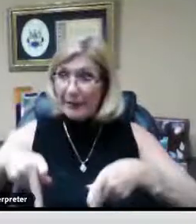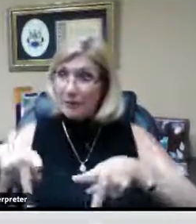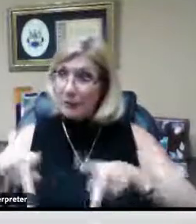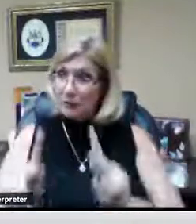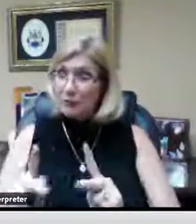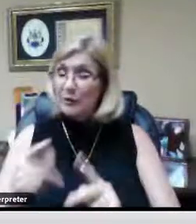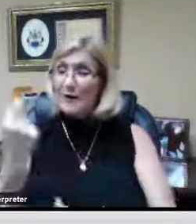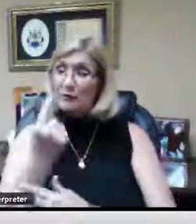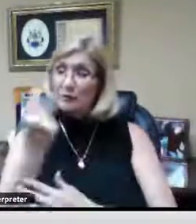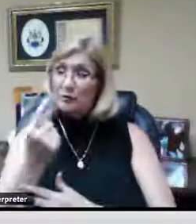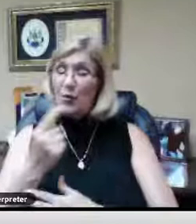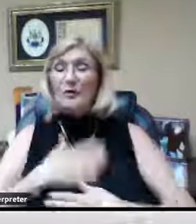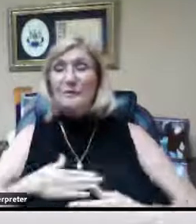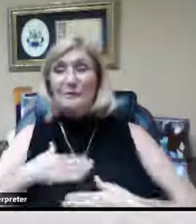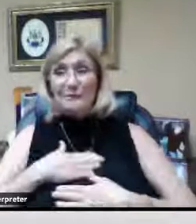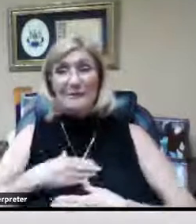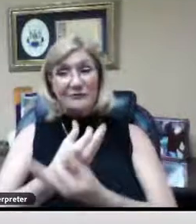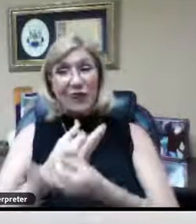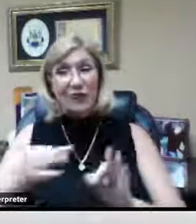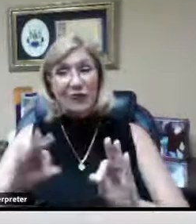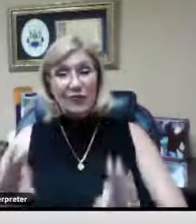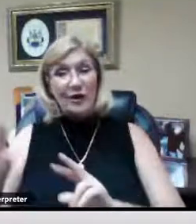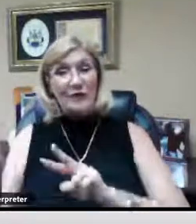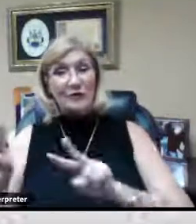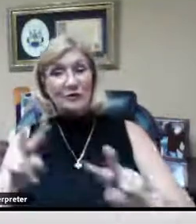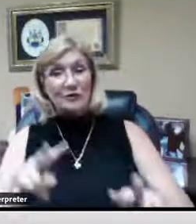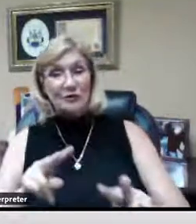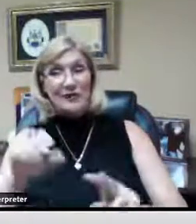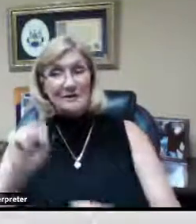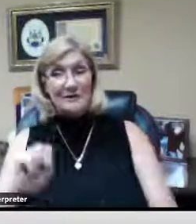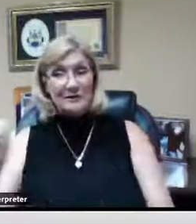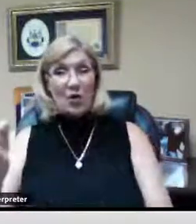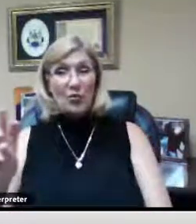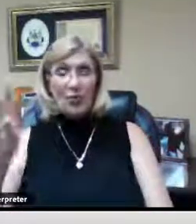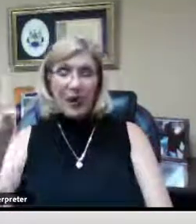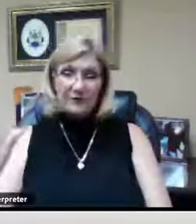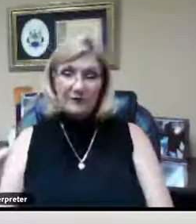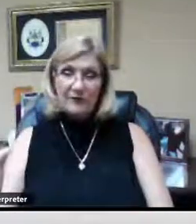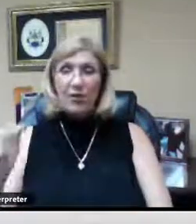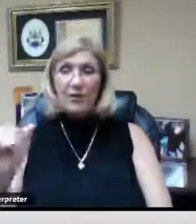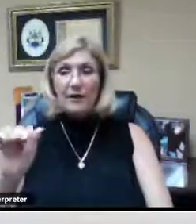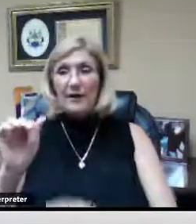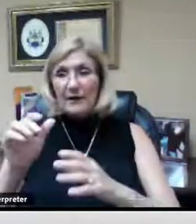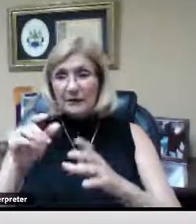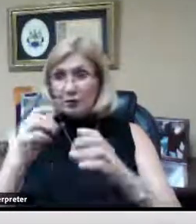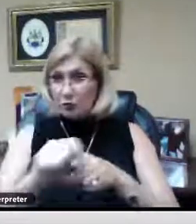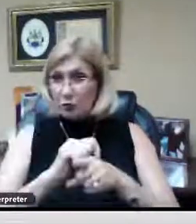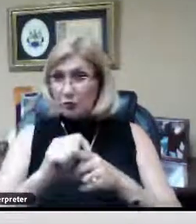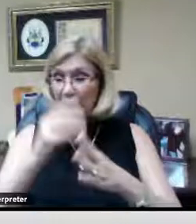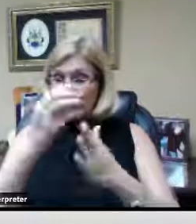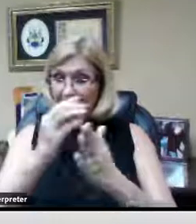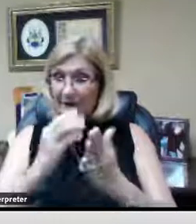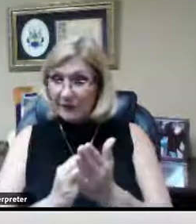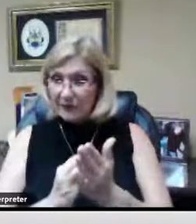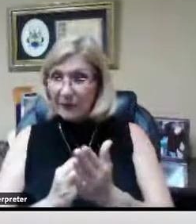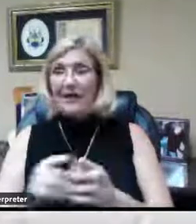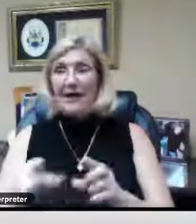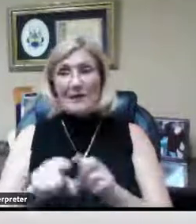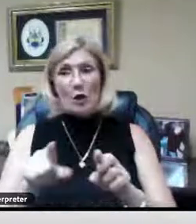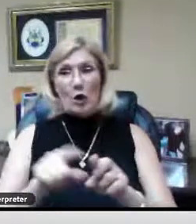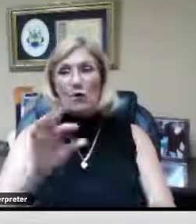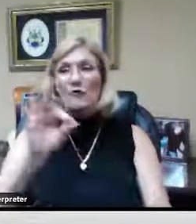please feel free to keep checking the Swiftland CE calendar, the Swiftland Facebook page, or look for your message from the Swiftland listserv or the Florida